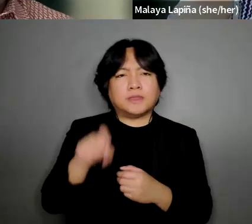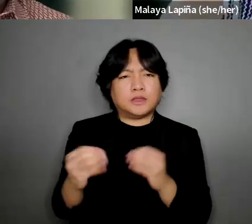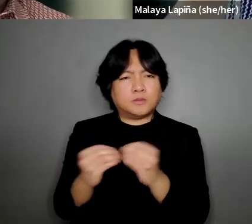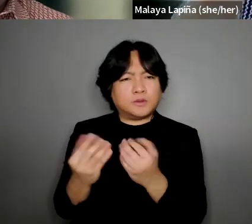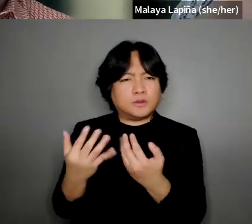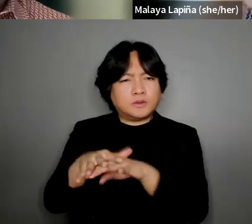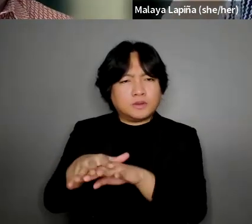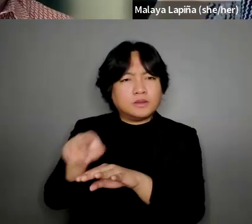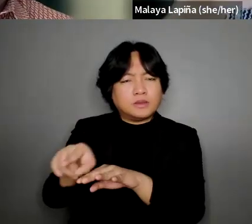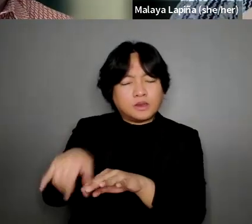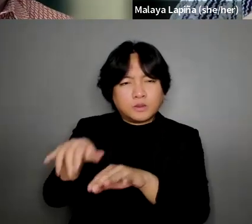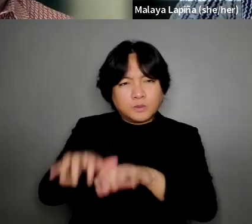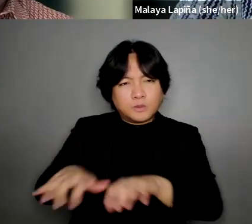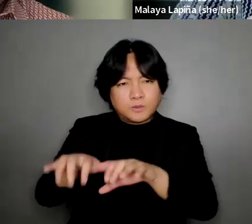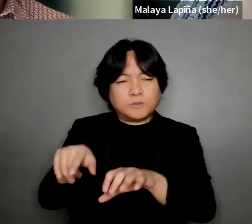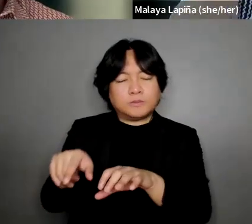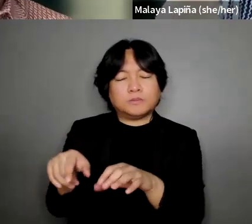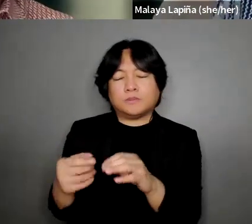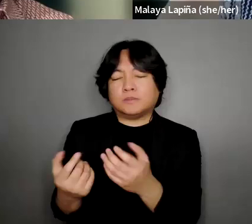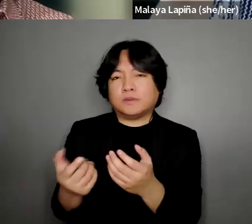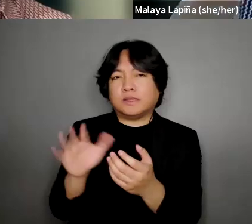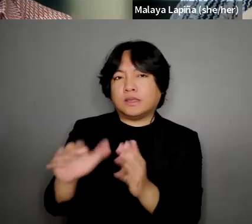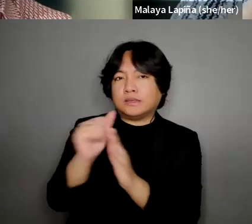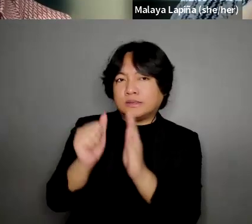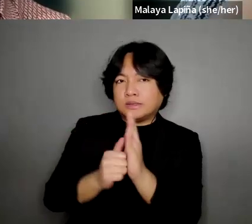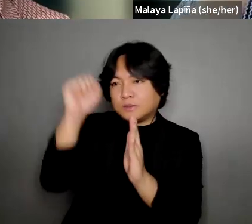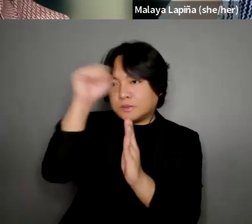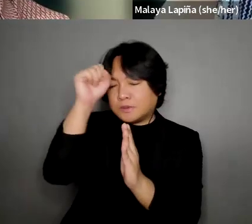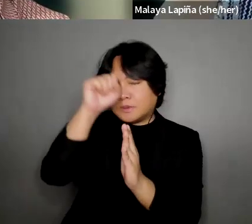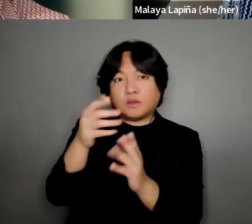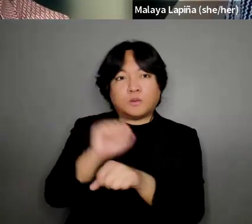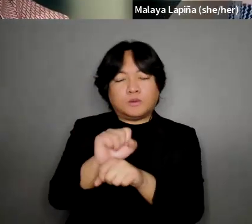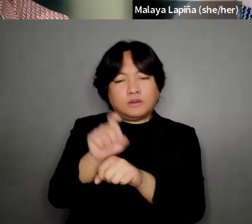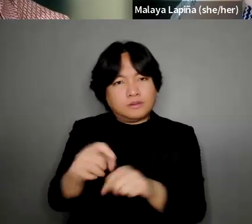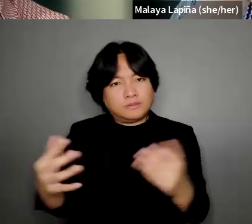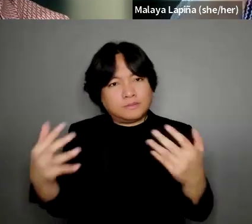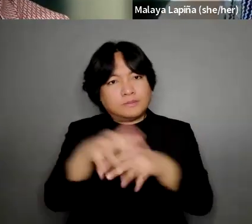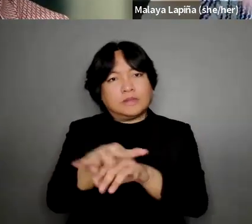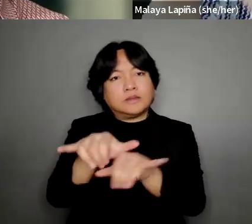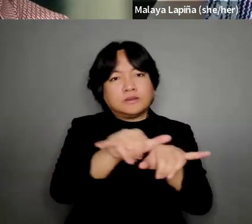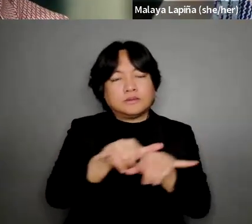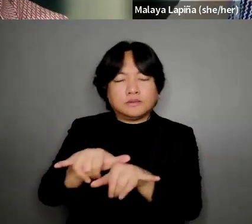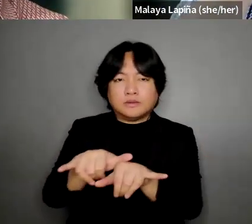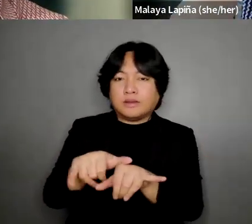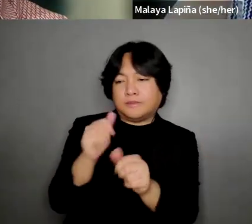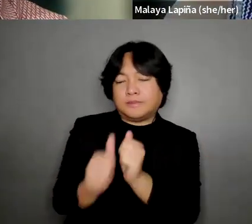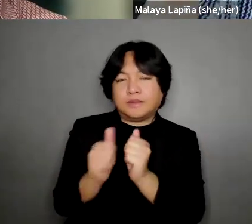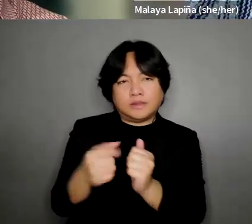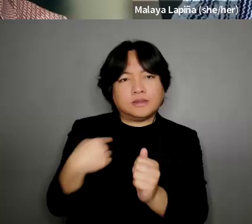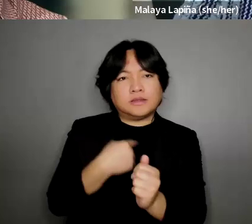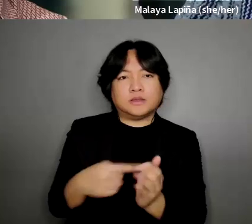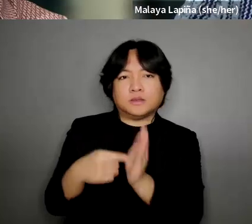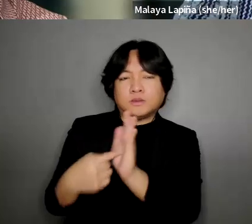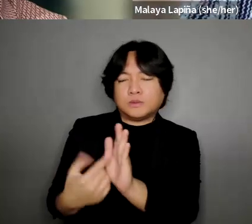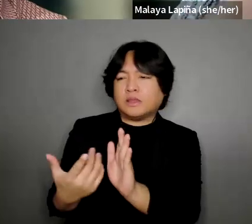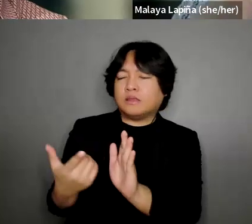ng creative works doon sa academic scholarly works, because by doing that no na napapakita natin ano yung